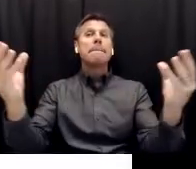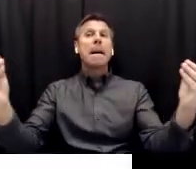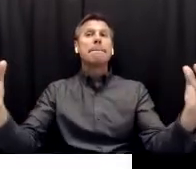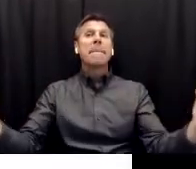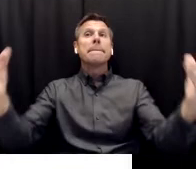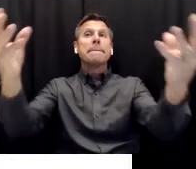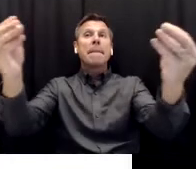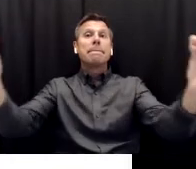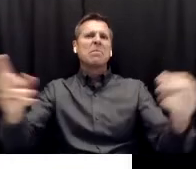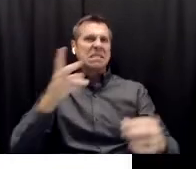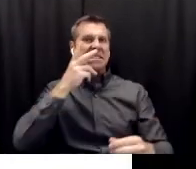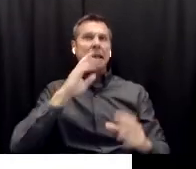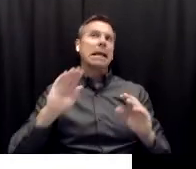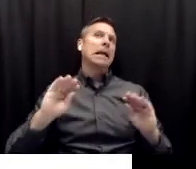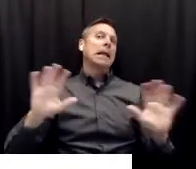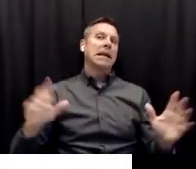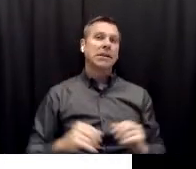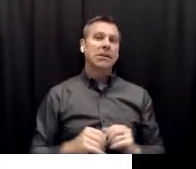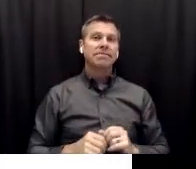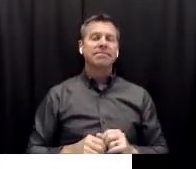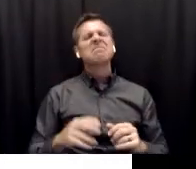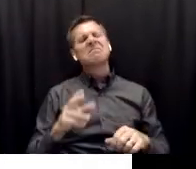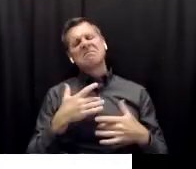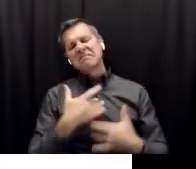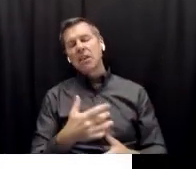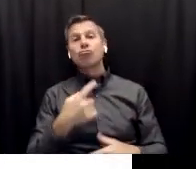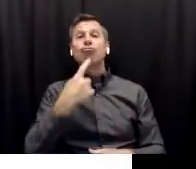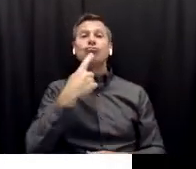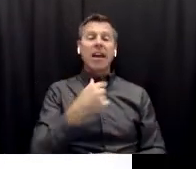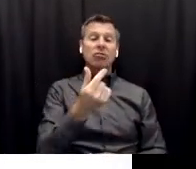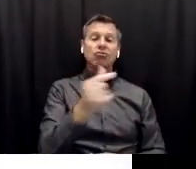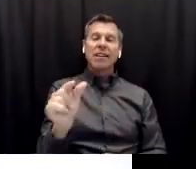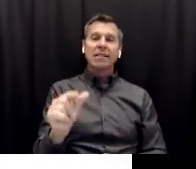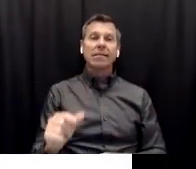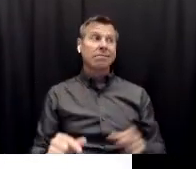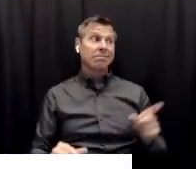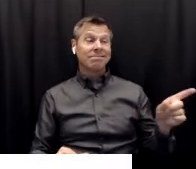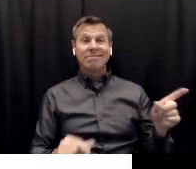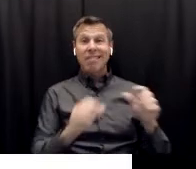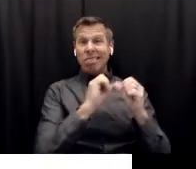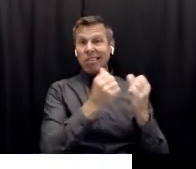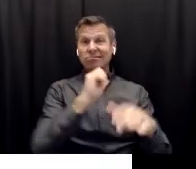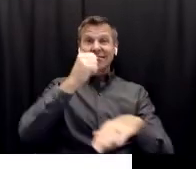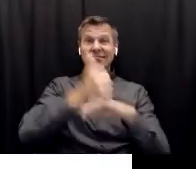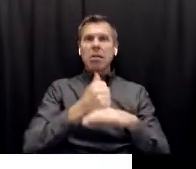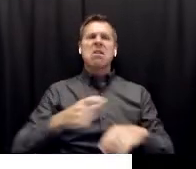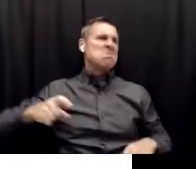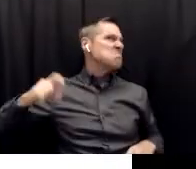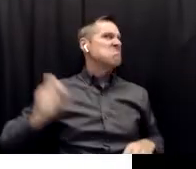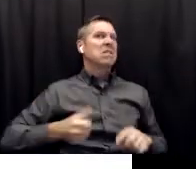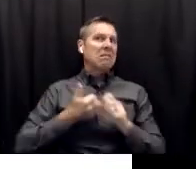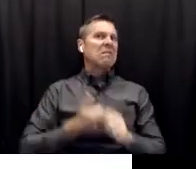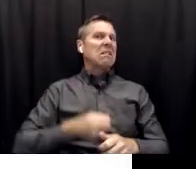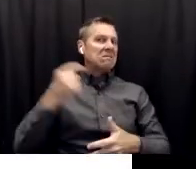most commonly, you'll find red and green, but there are no real standards for navigational lights. It's whatever